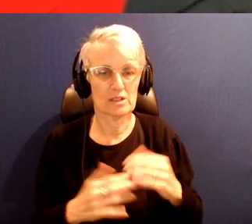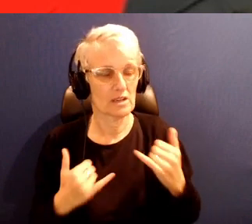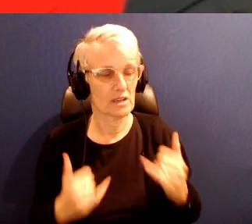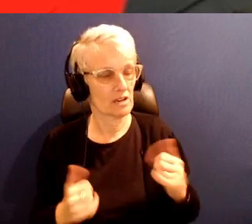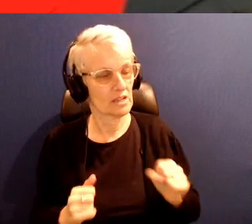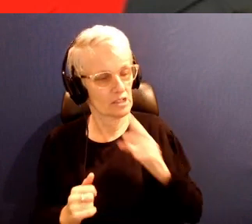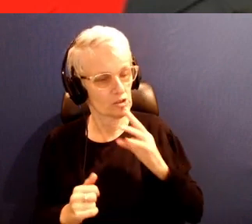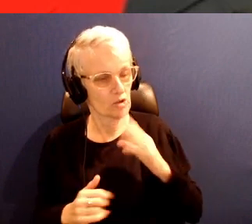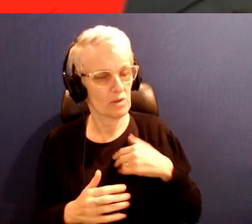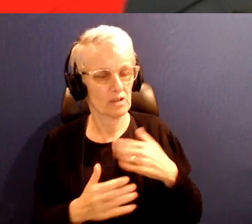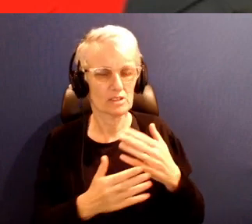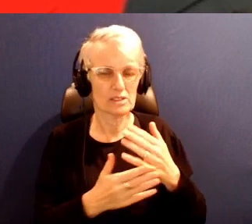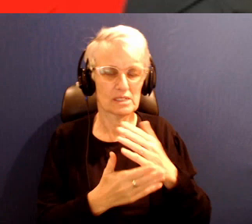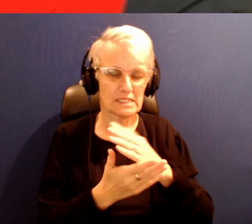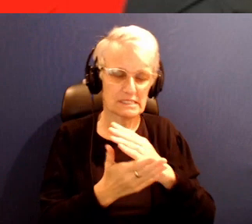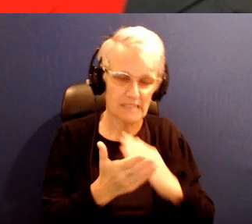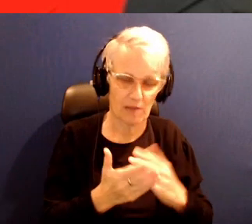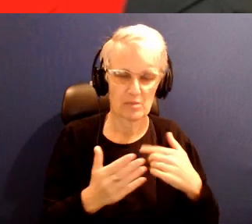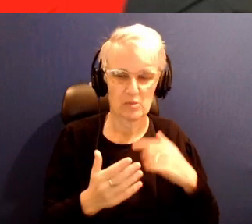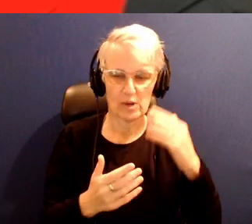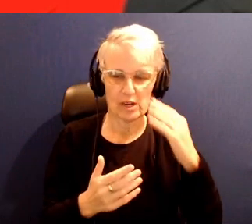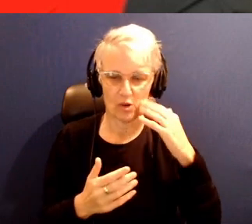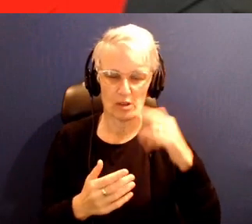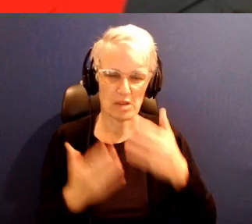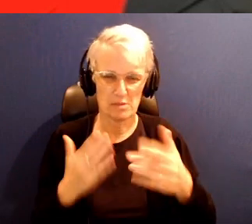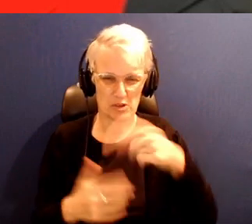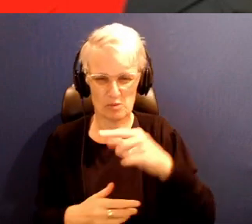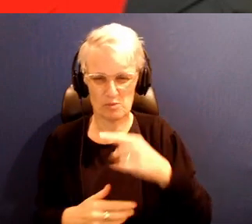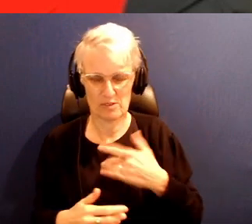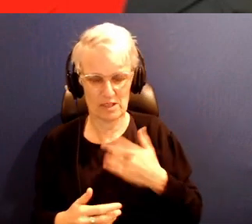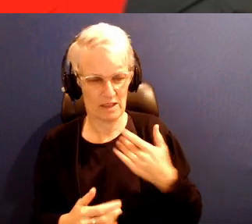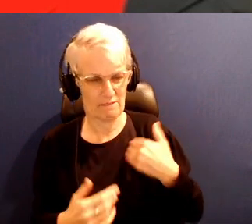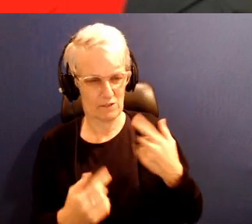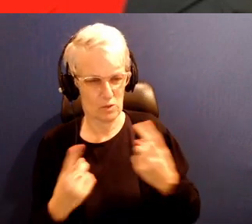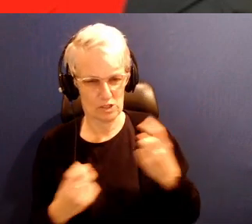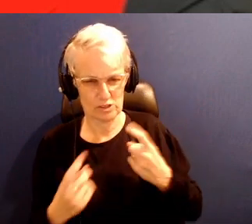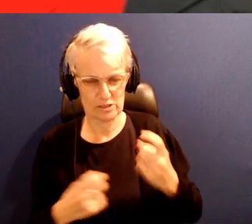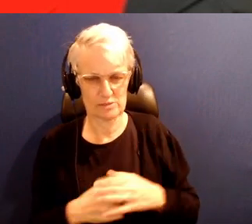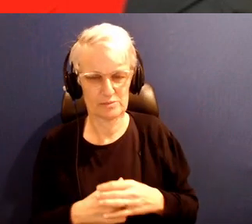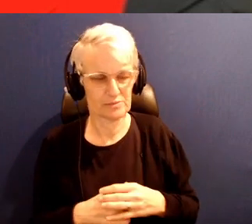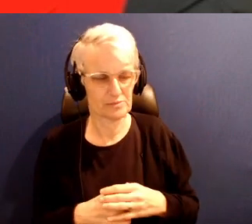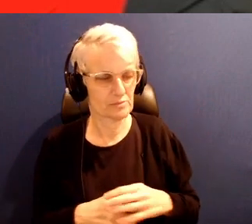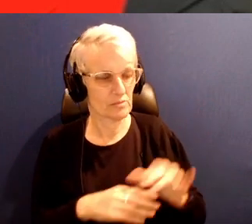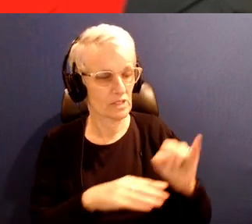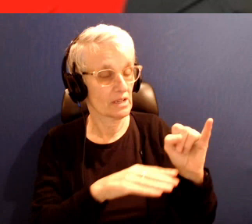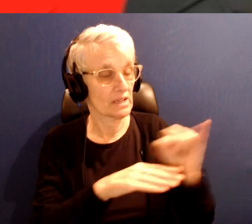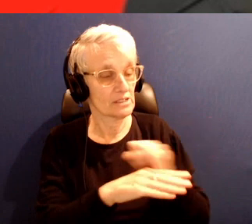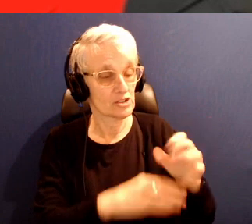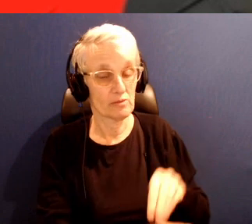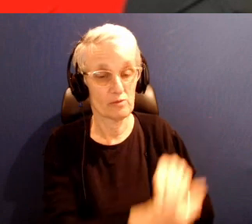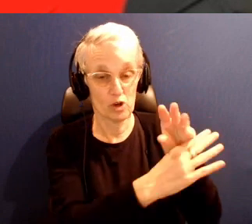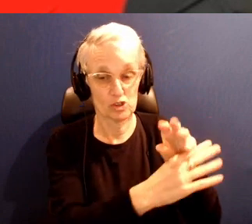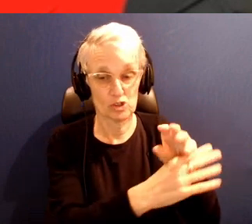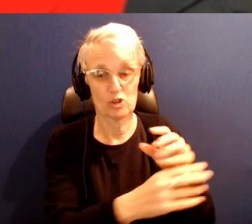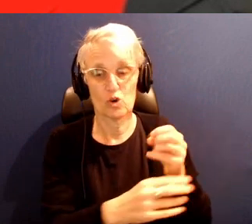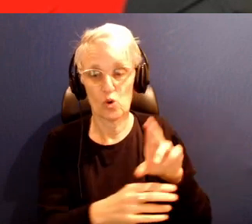time, we can speak to components of the call we suspect you may have questions for. Whether internships are